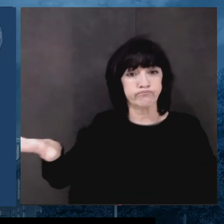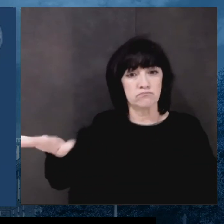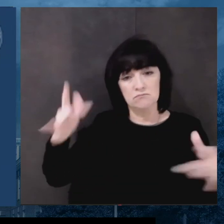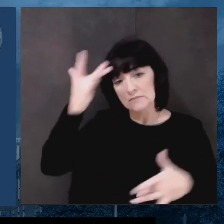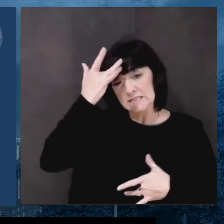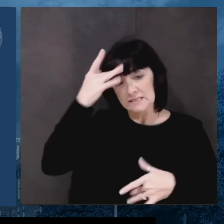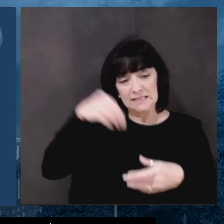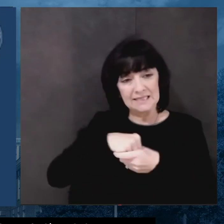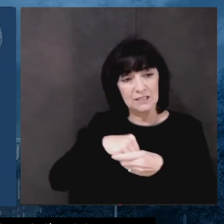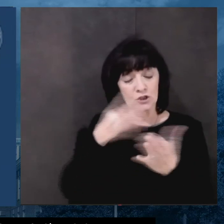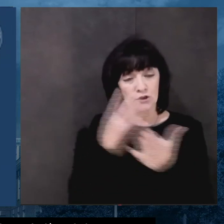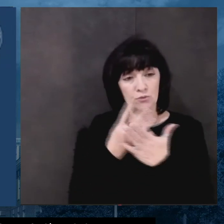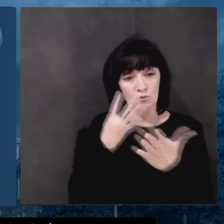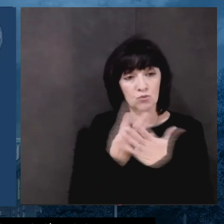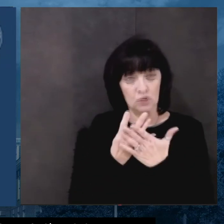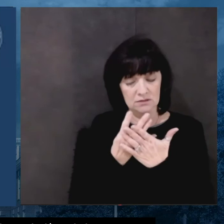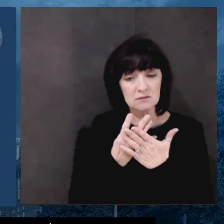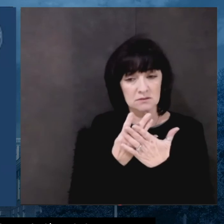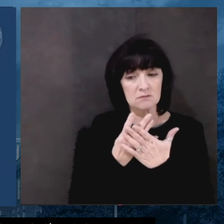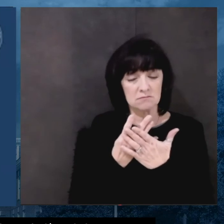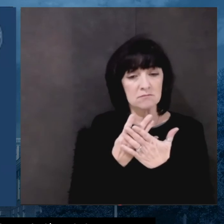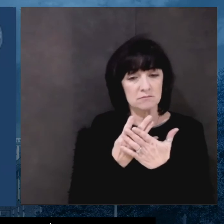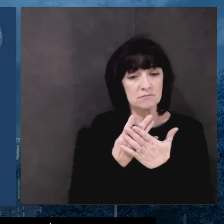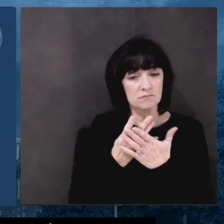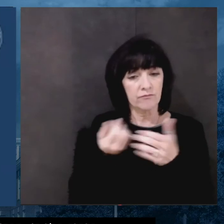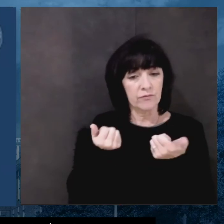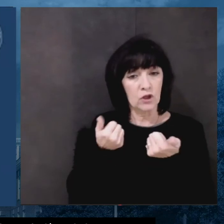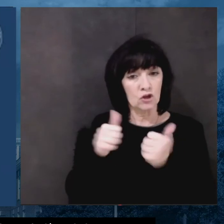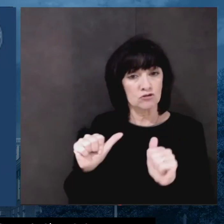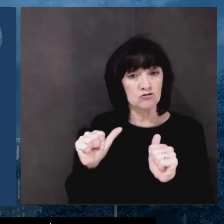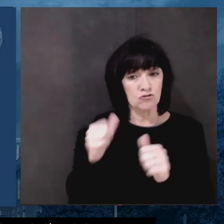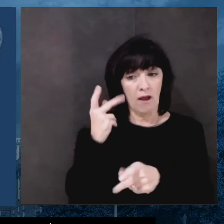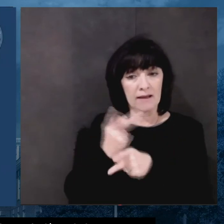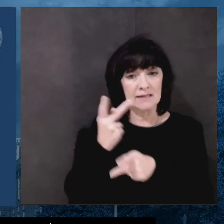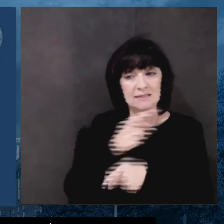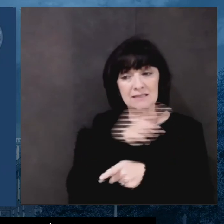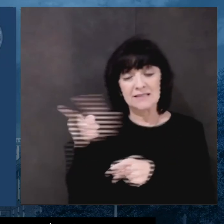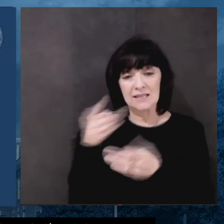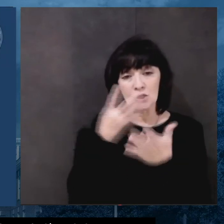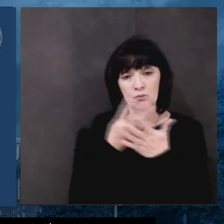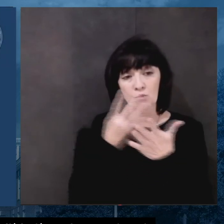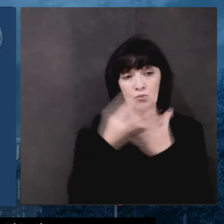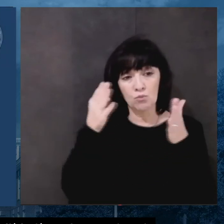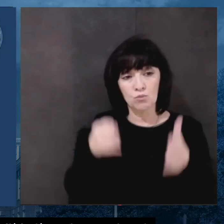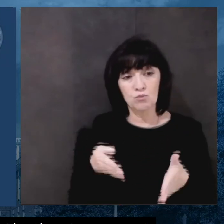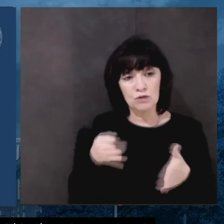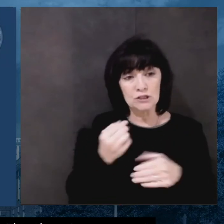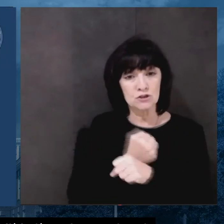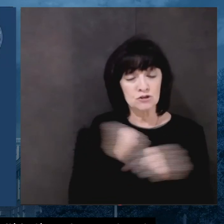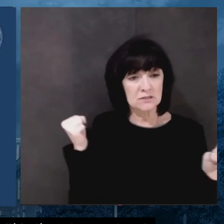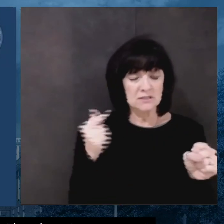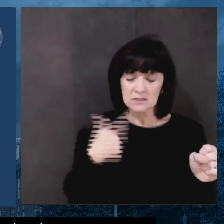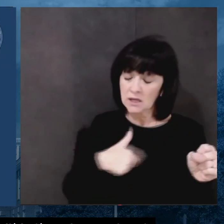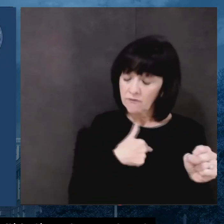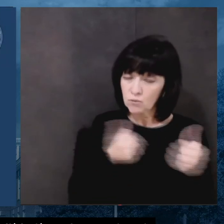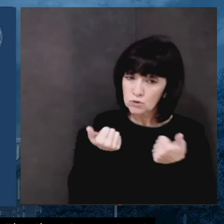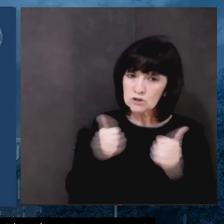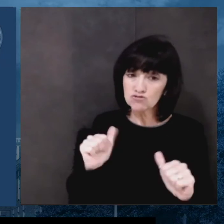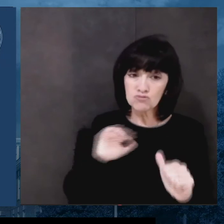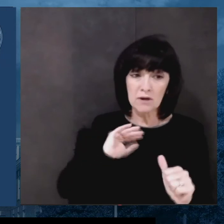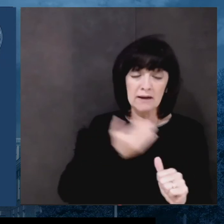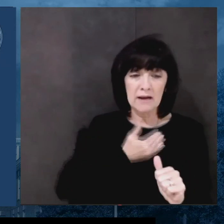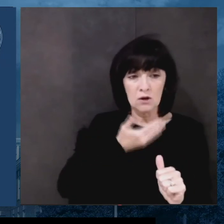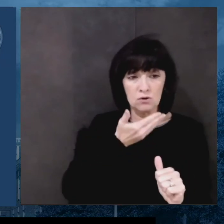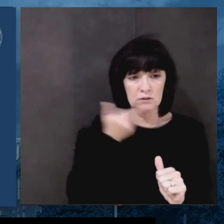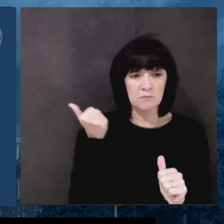already doing within the prison system to try to keep inmates safe? Yeah, no, we're doing a lot to try to keep inmates safe,